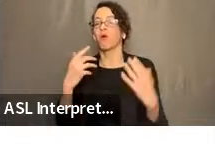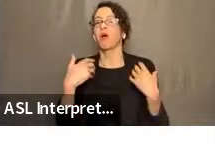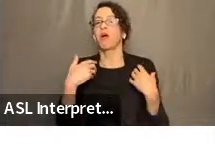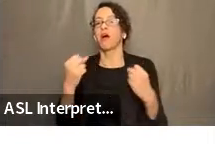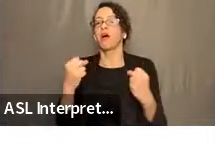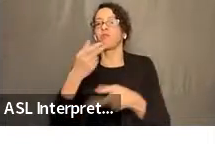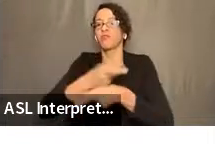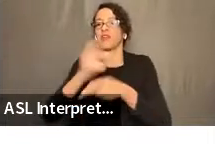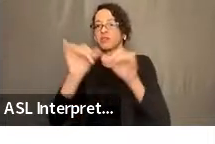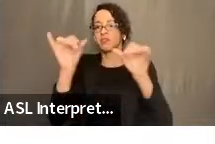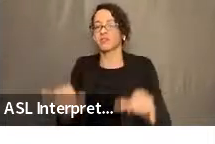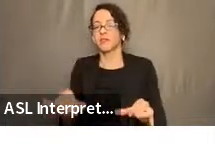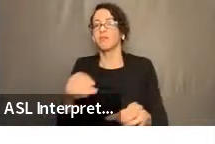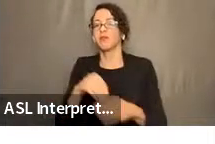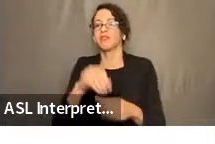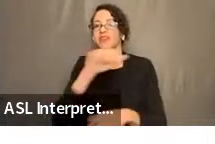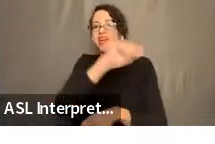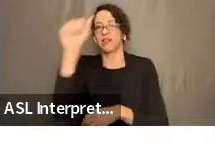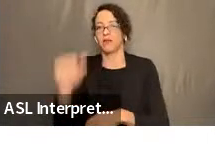Maylene.